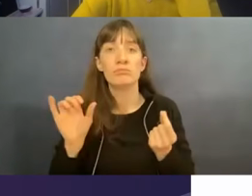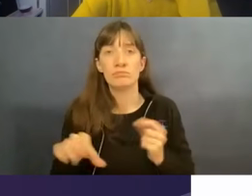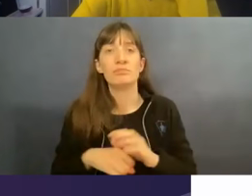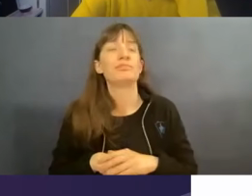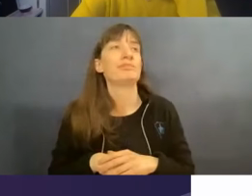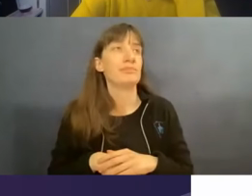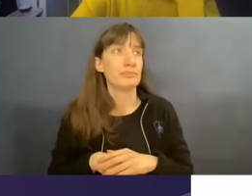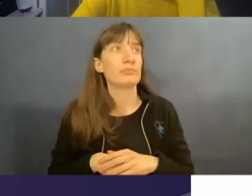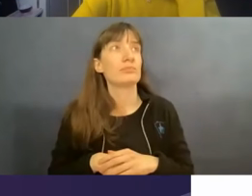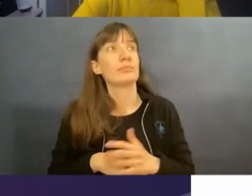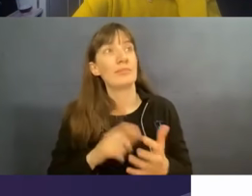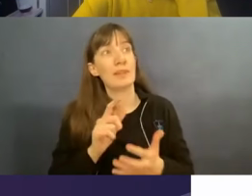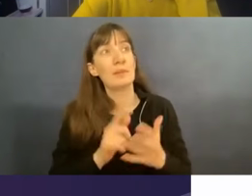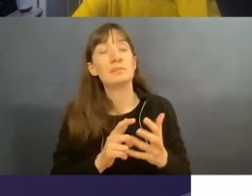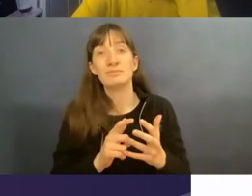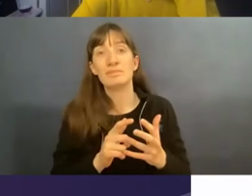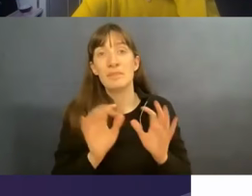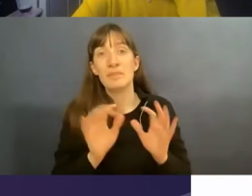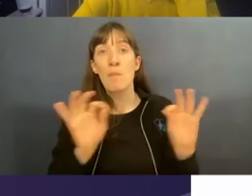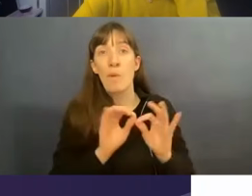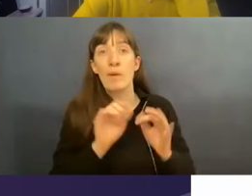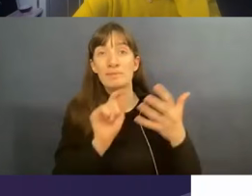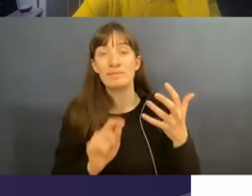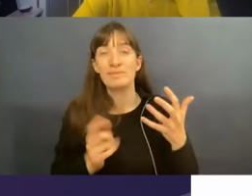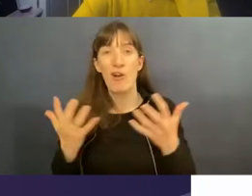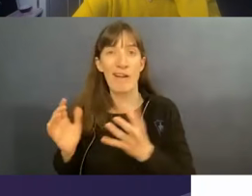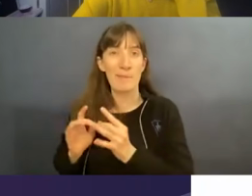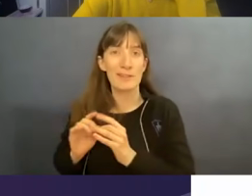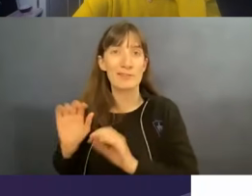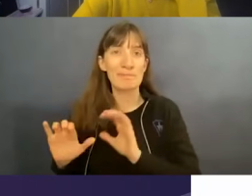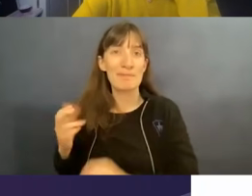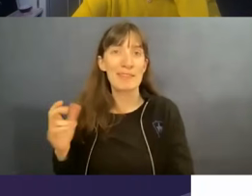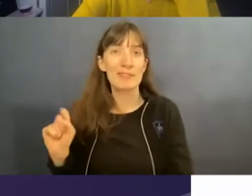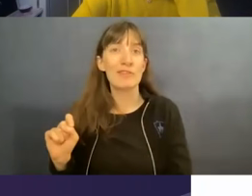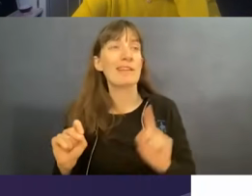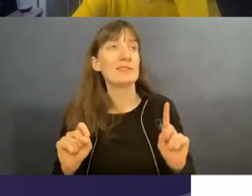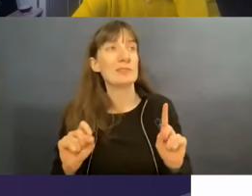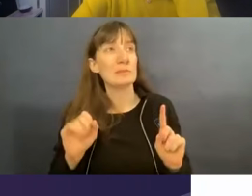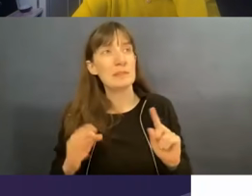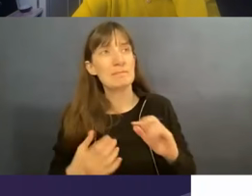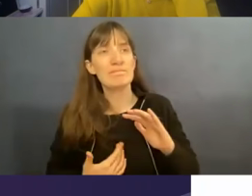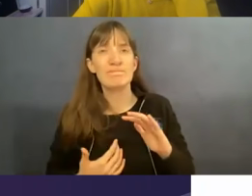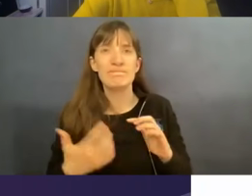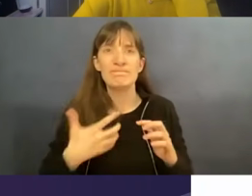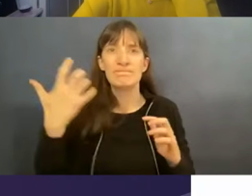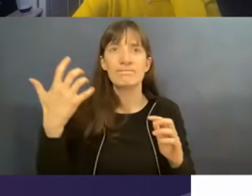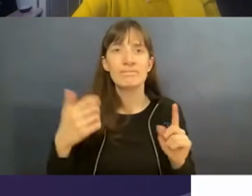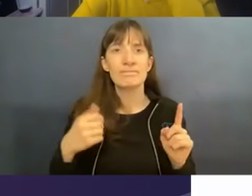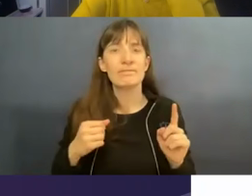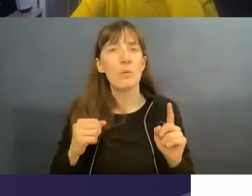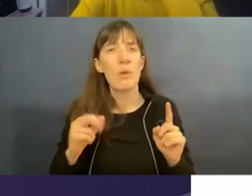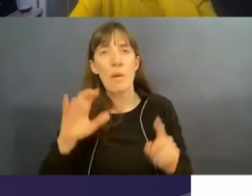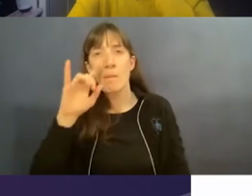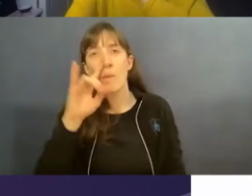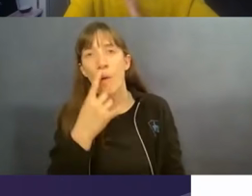are some of the big ones, and a lot of them were already mentioned, right? So being really irritable, or maybe even like bored or apathetic,